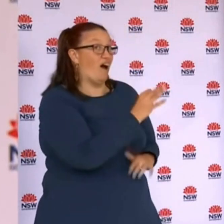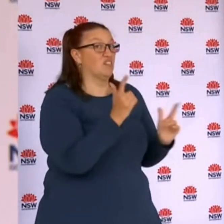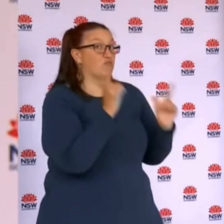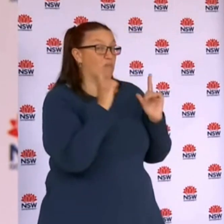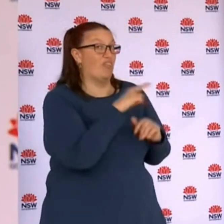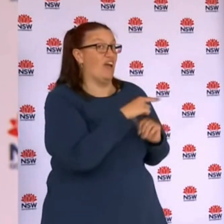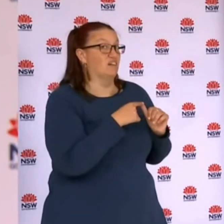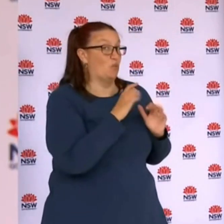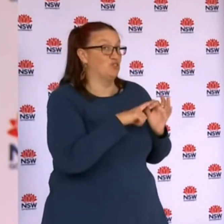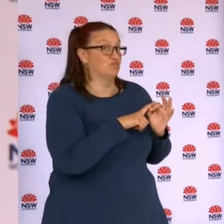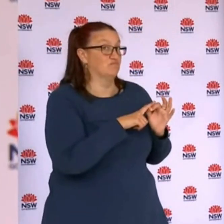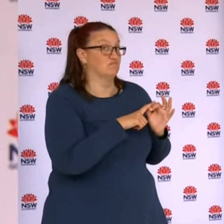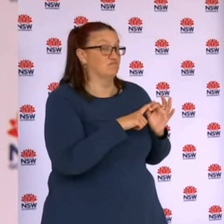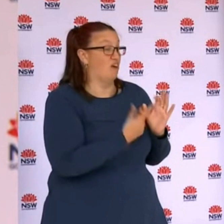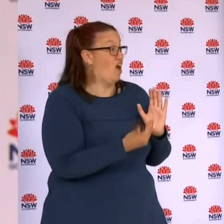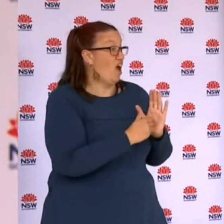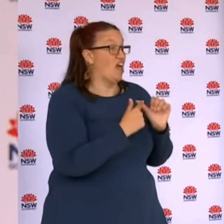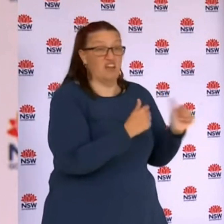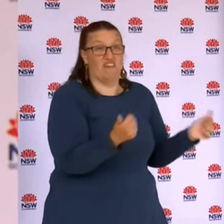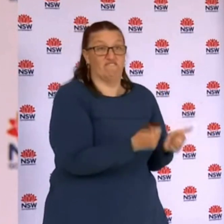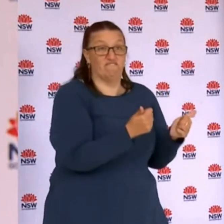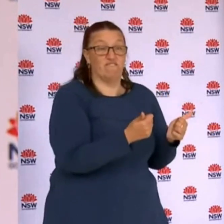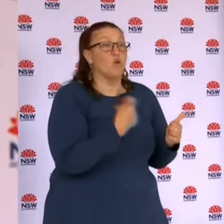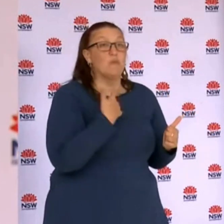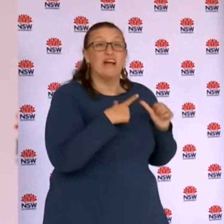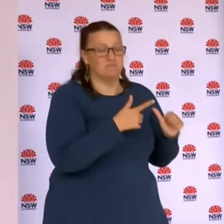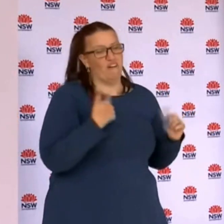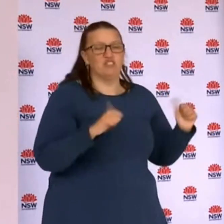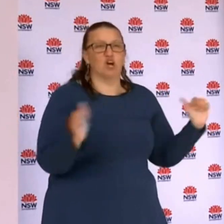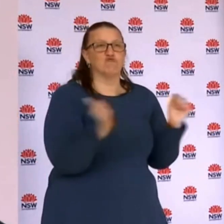sufficient. But if you want me to answer it, then I'd say I agree with the Premier.